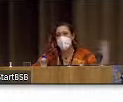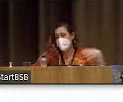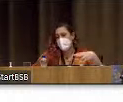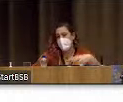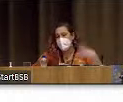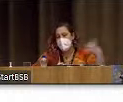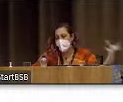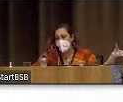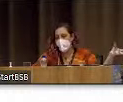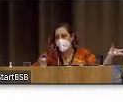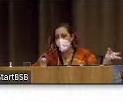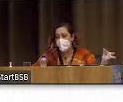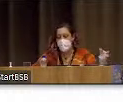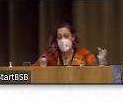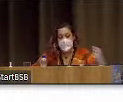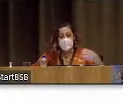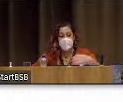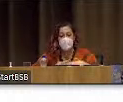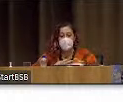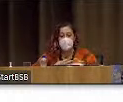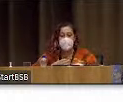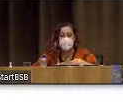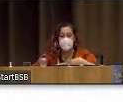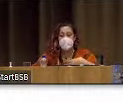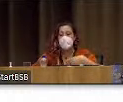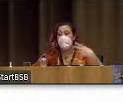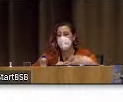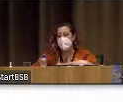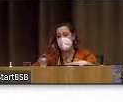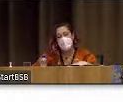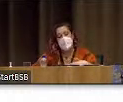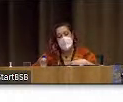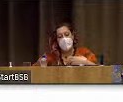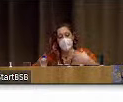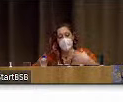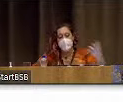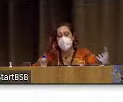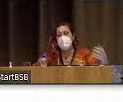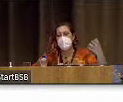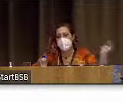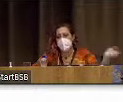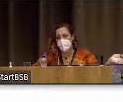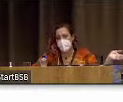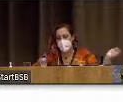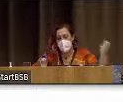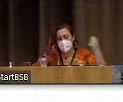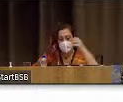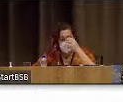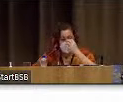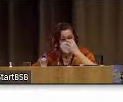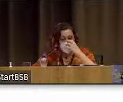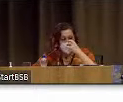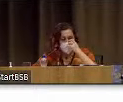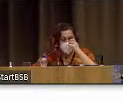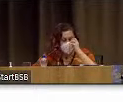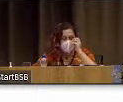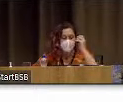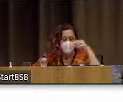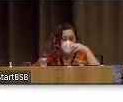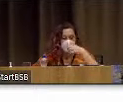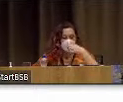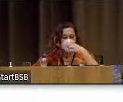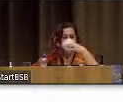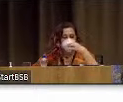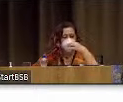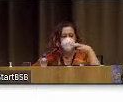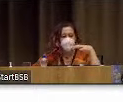the state for obstetrician in general, and basically modified the profile of all the patients that we